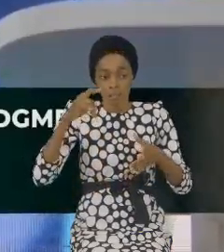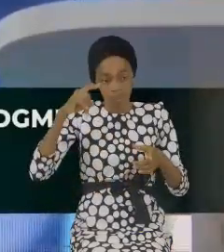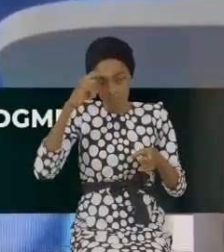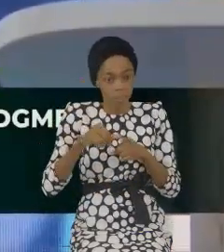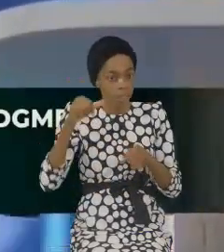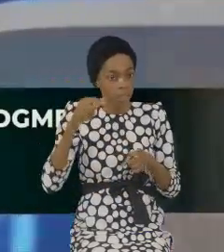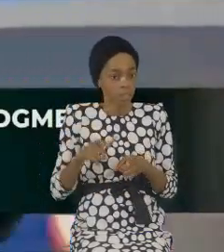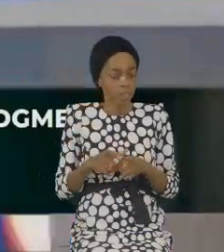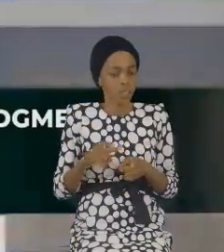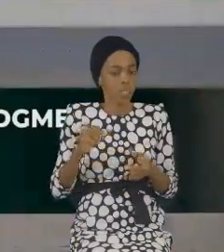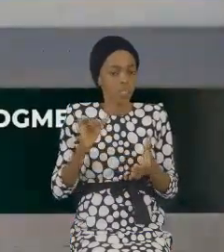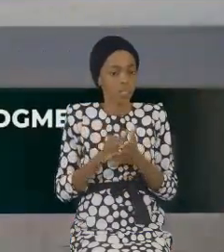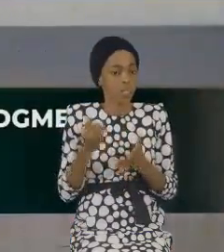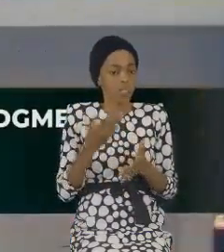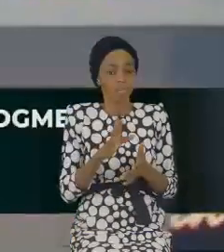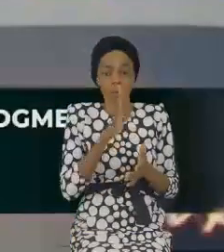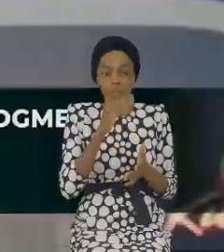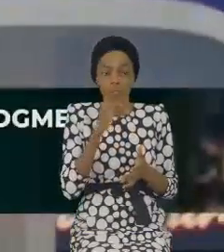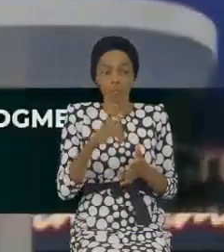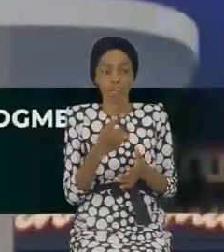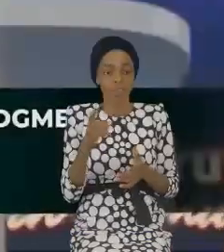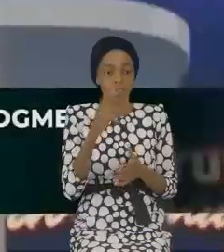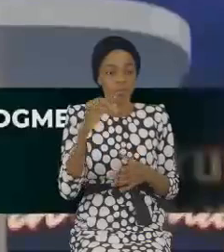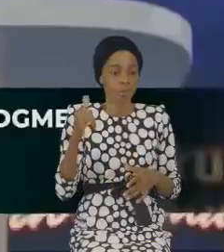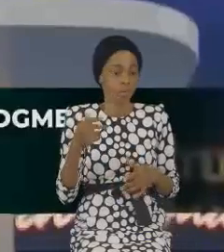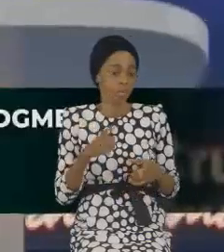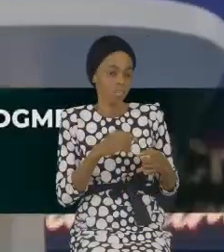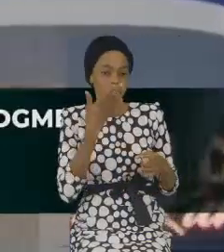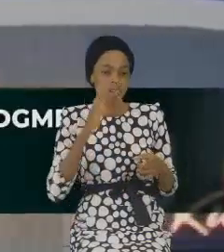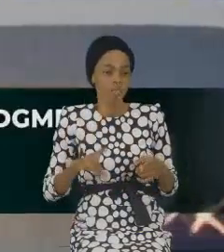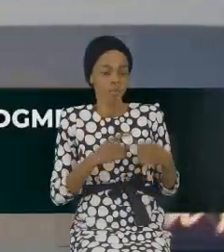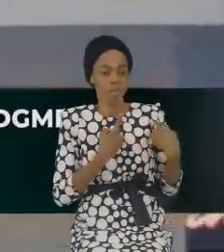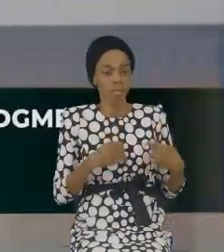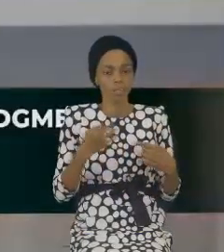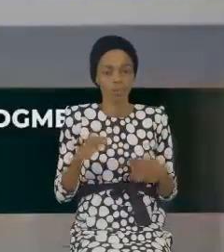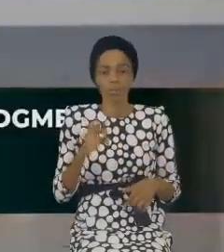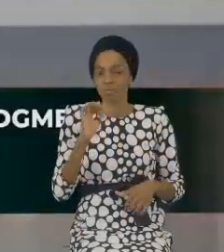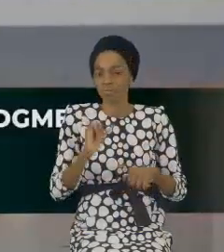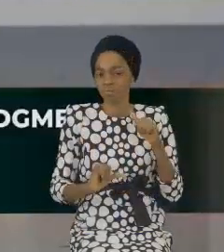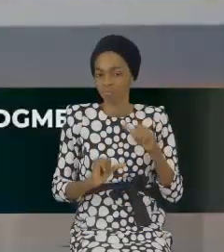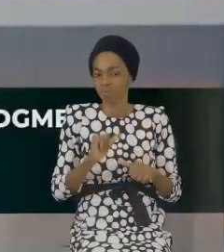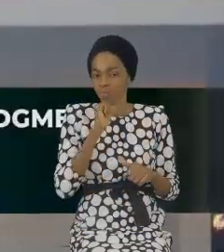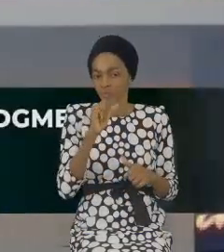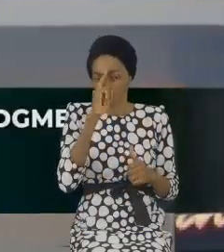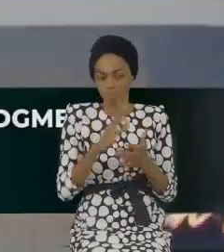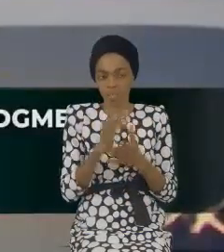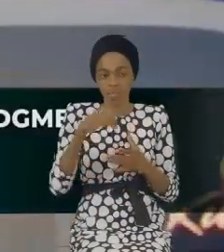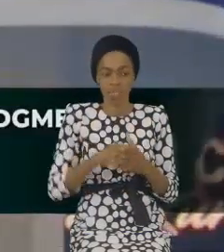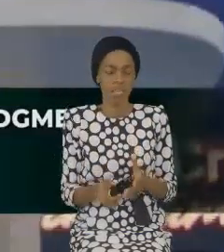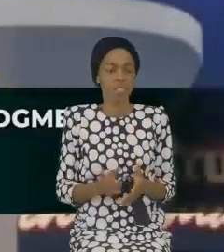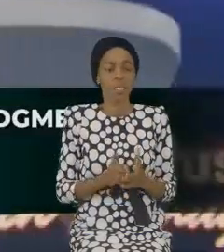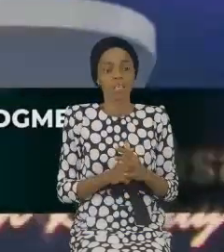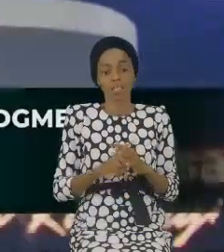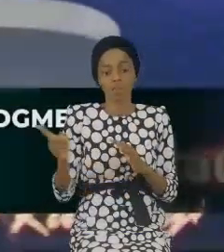evil heart of unbelief in the departing from the living God. Look at verse 13. In